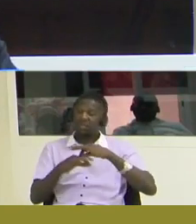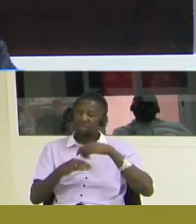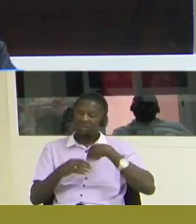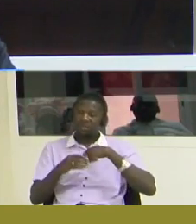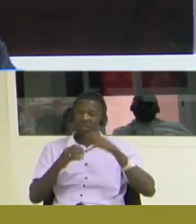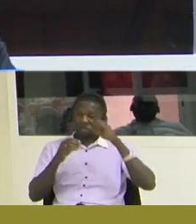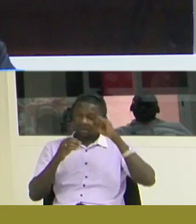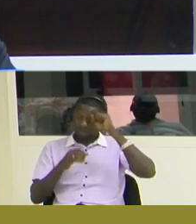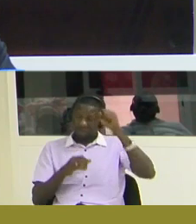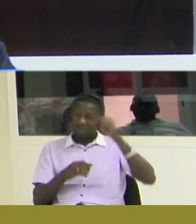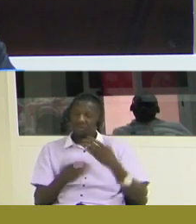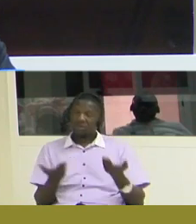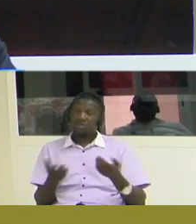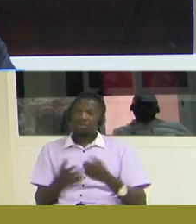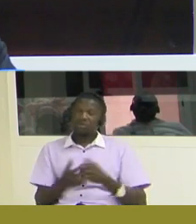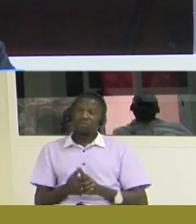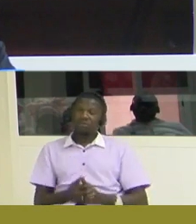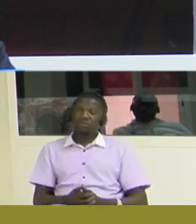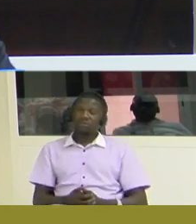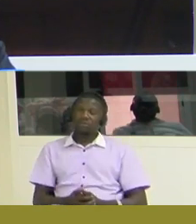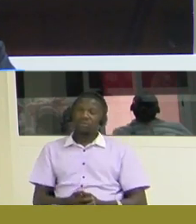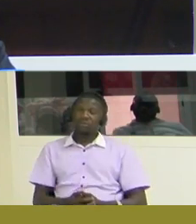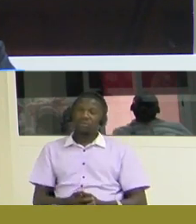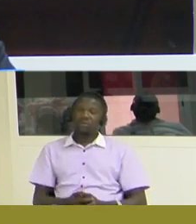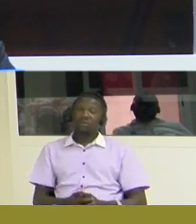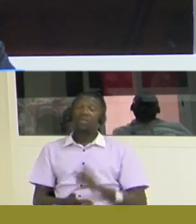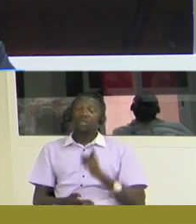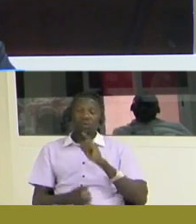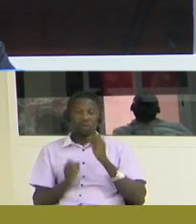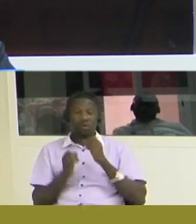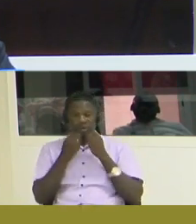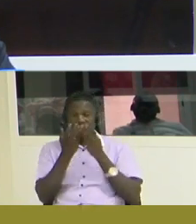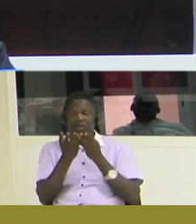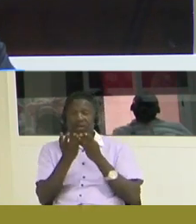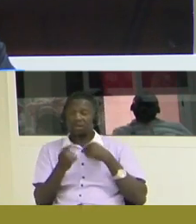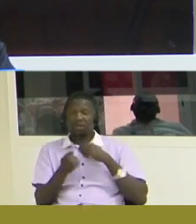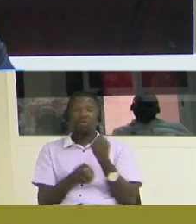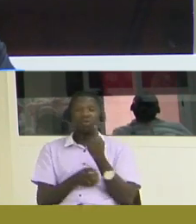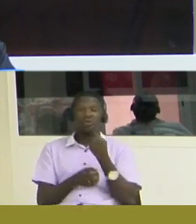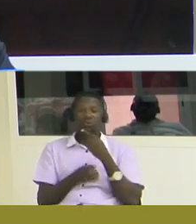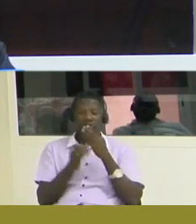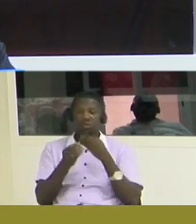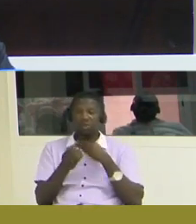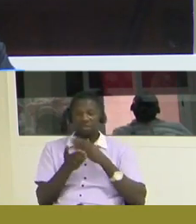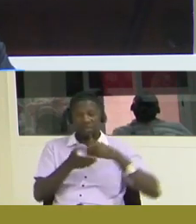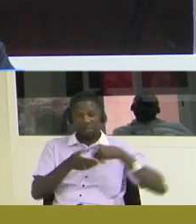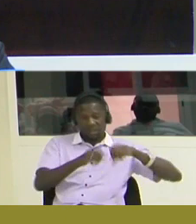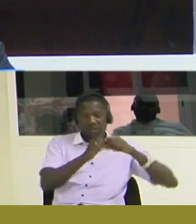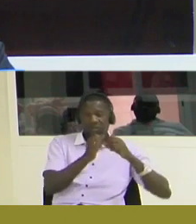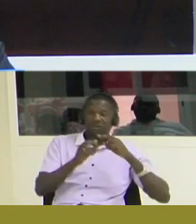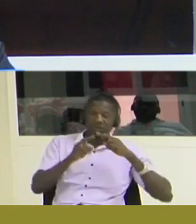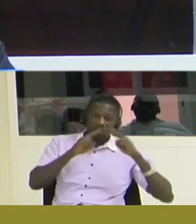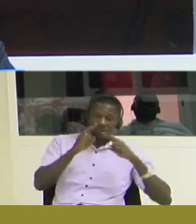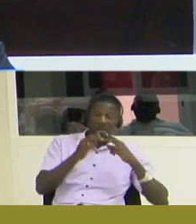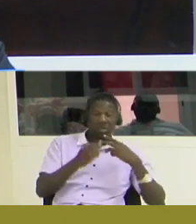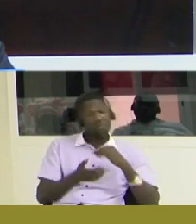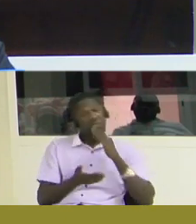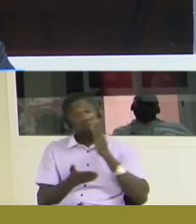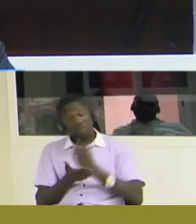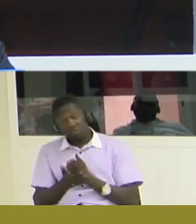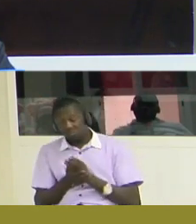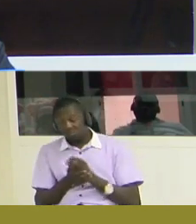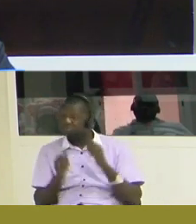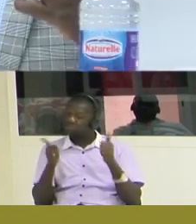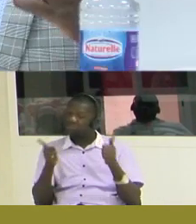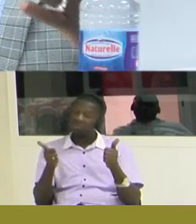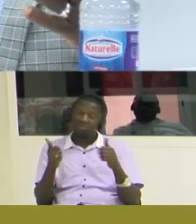can only put across my side of the story and whoever wants to believe it it's fine you have been